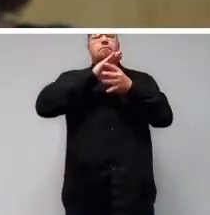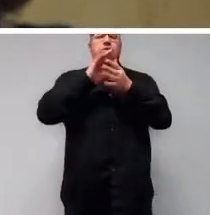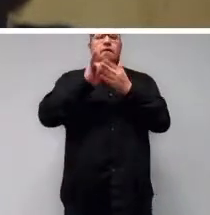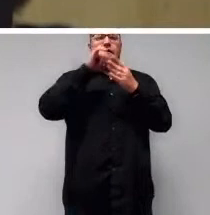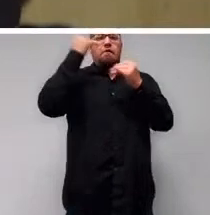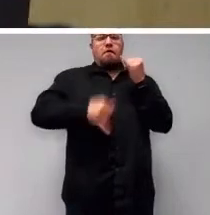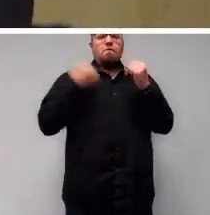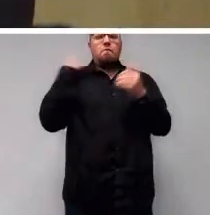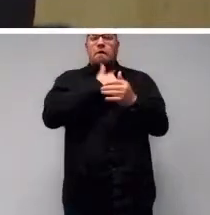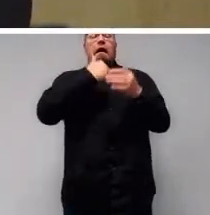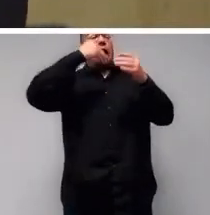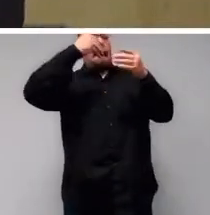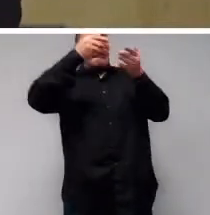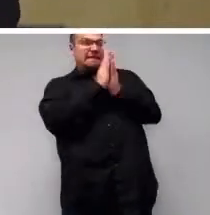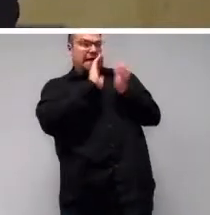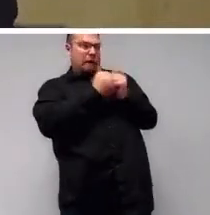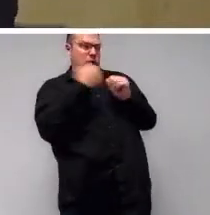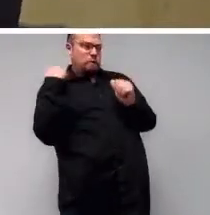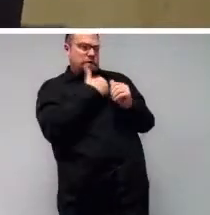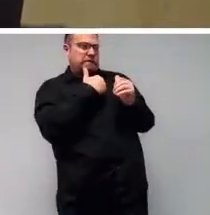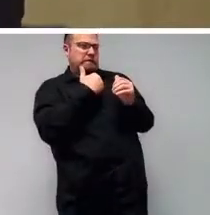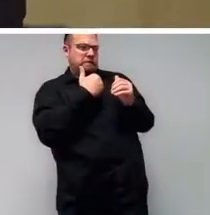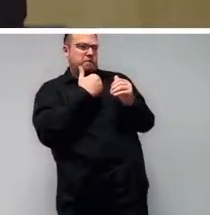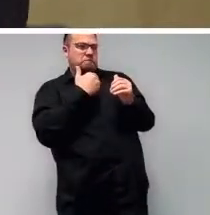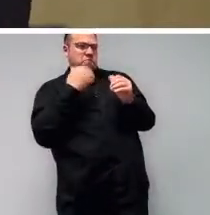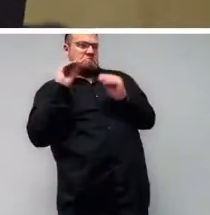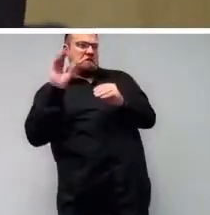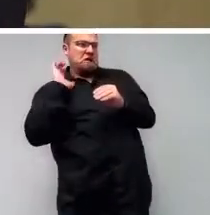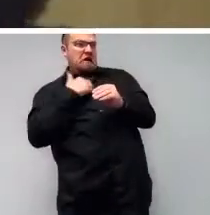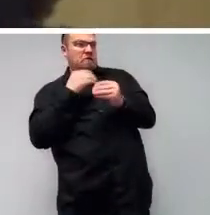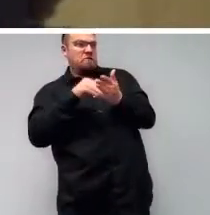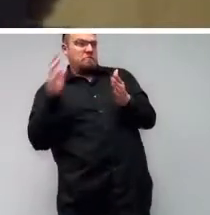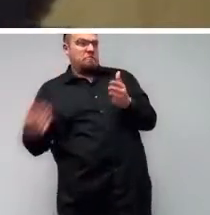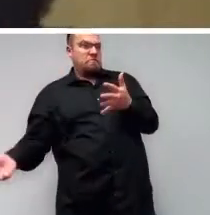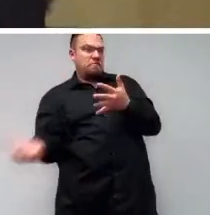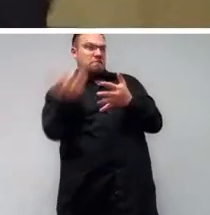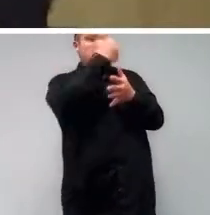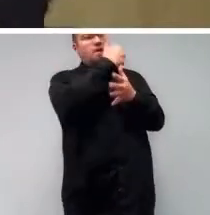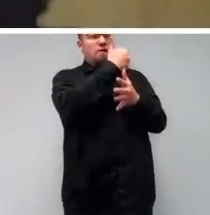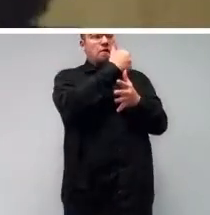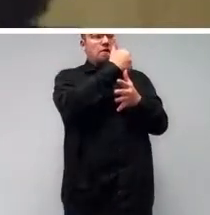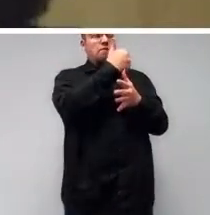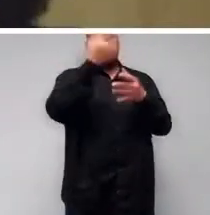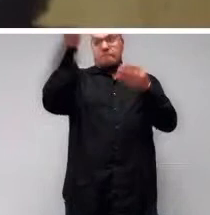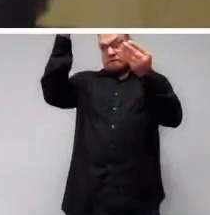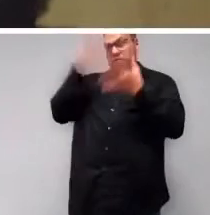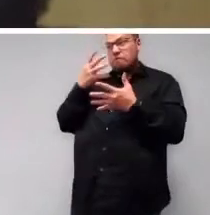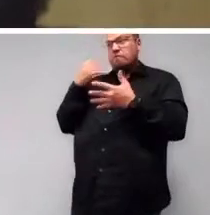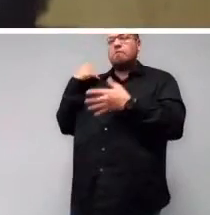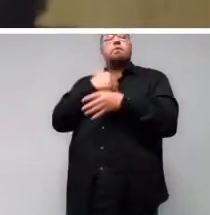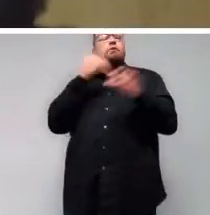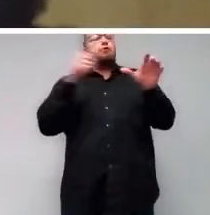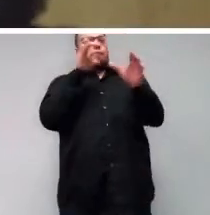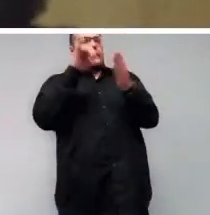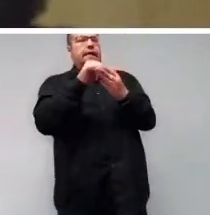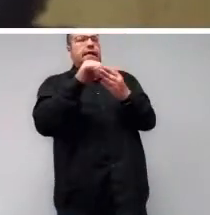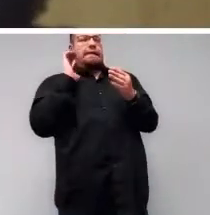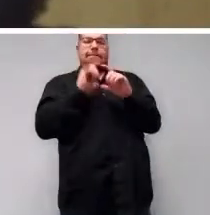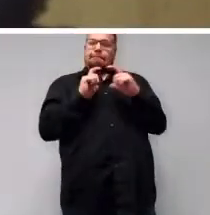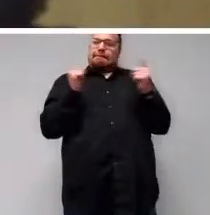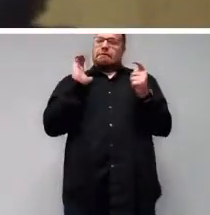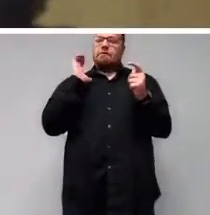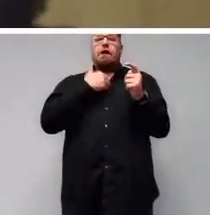partners, how do we get them to the top of the list? They tell us and we do it. So that's a big part of our technical skills